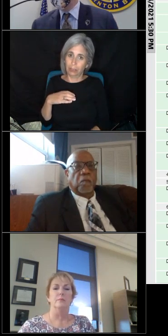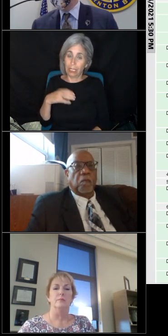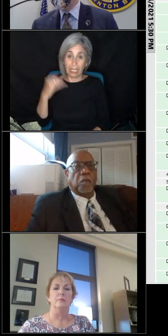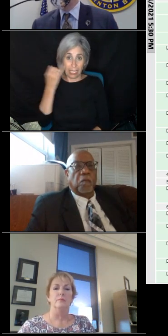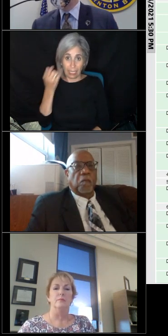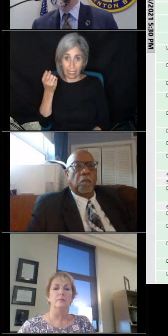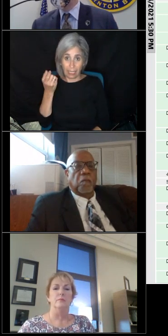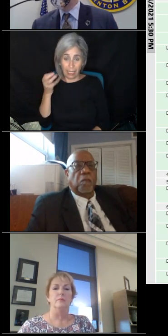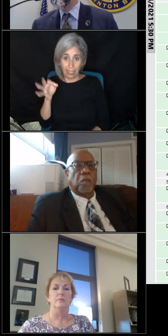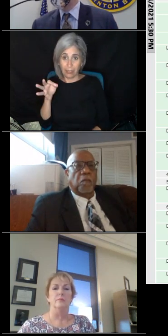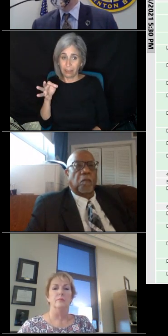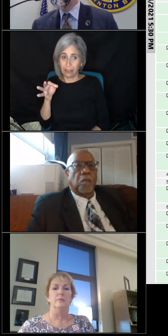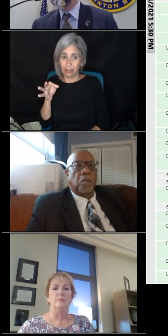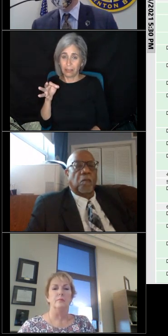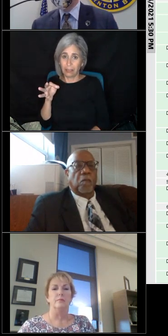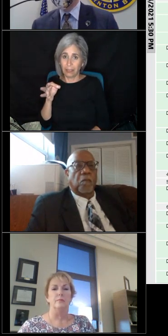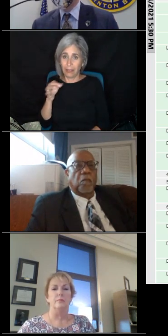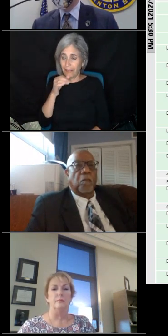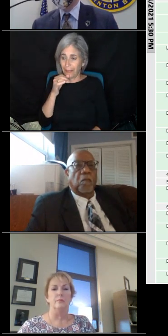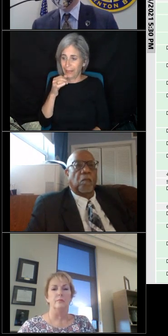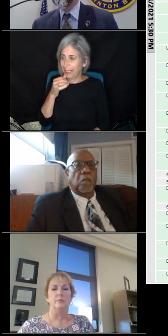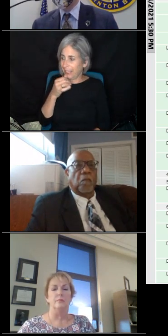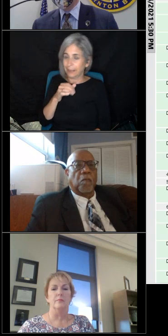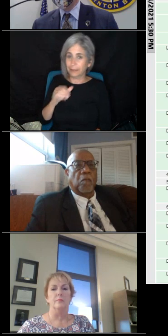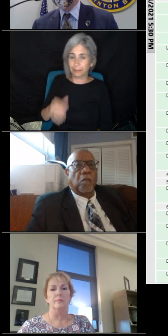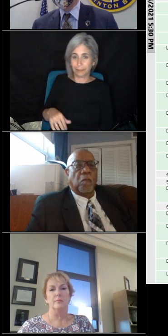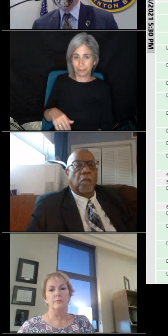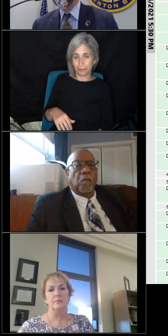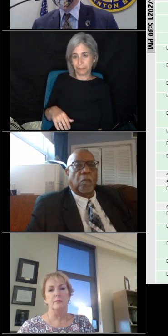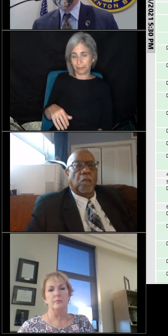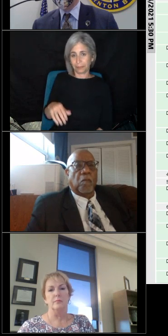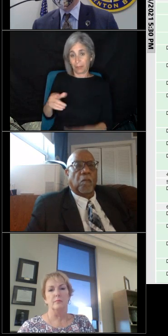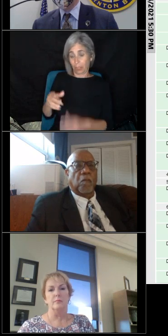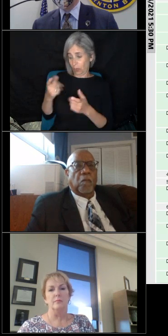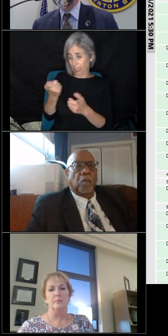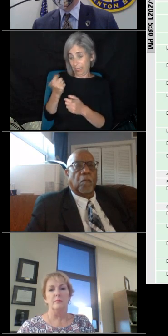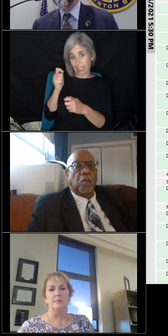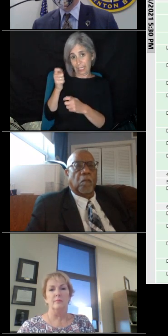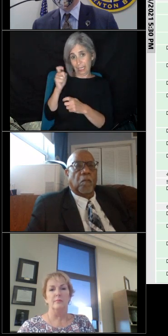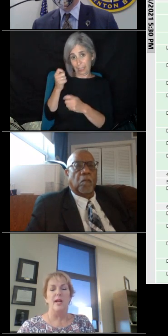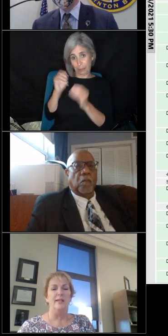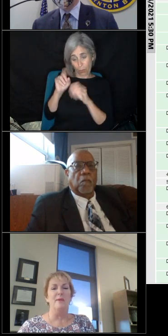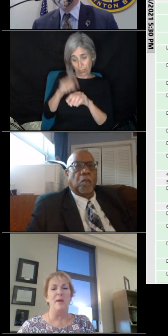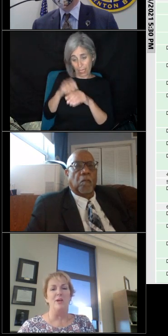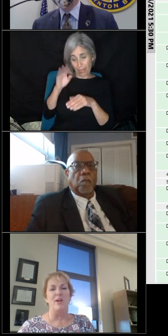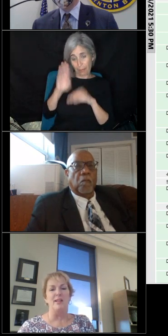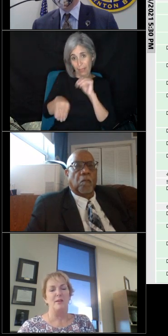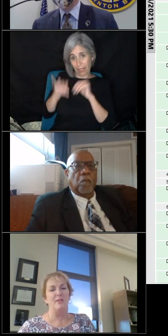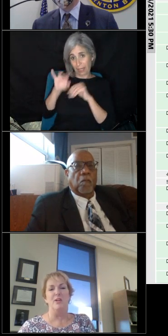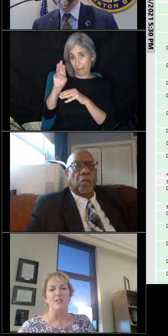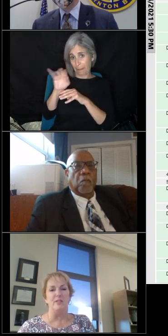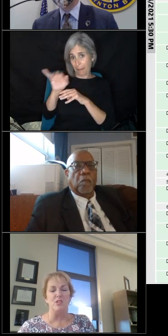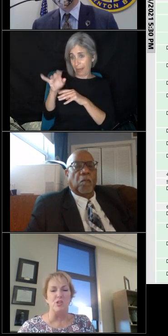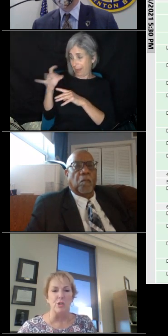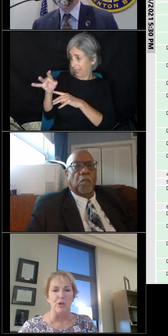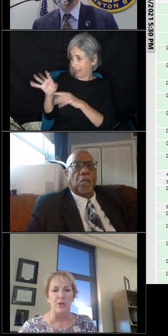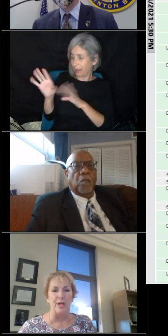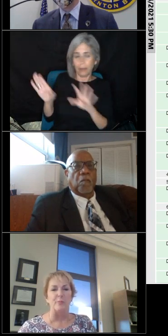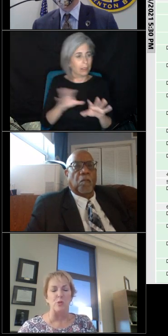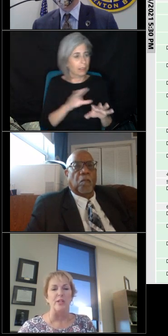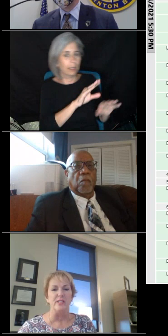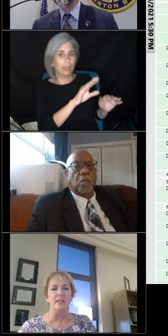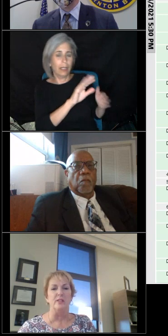so I'll ask the Lori, do you need a little bit more time than May 18th? Yeah, Mayor, this